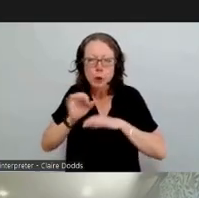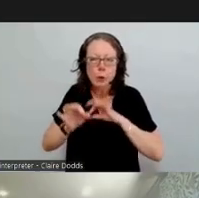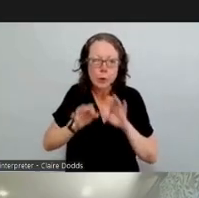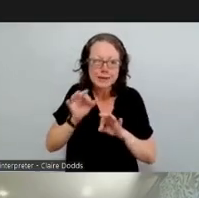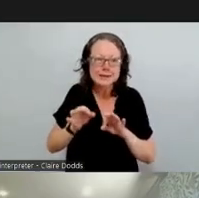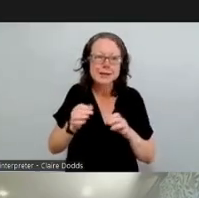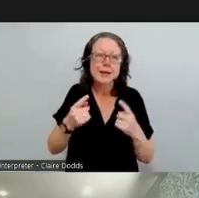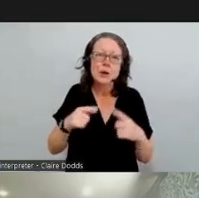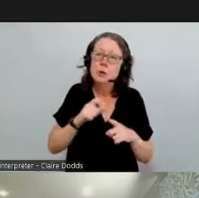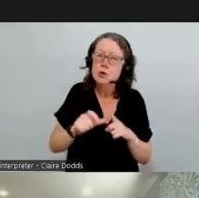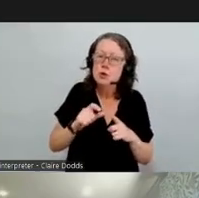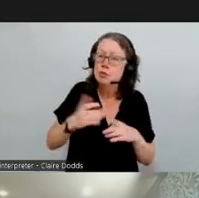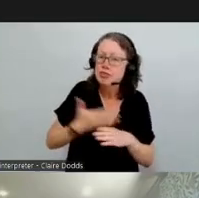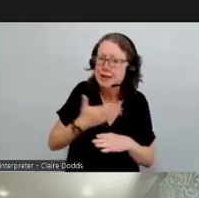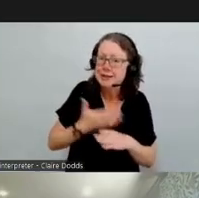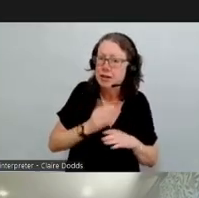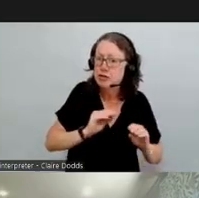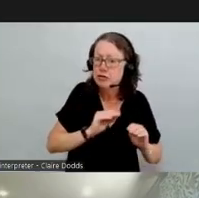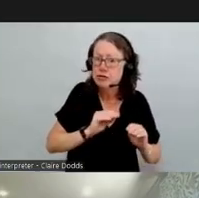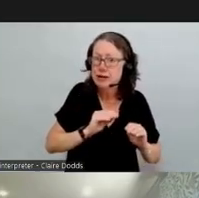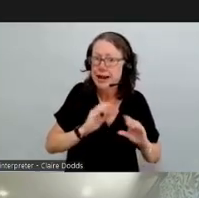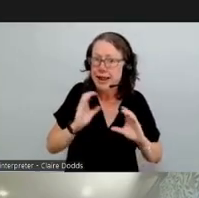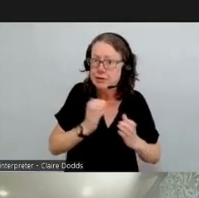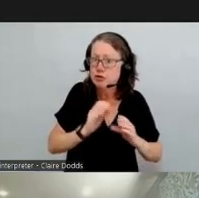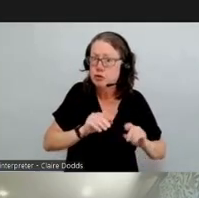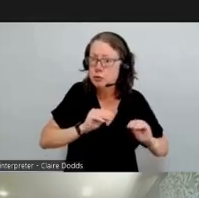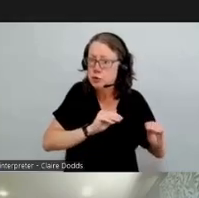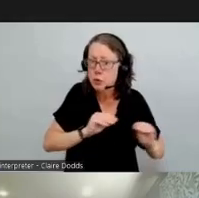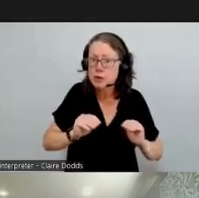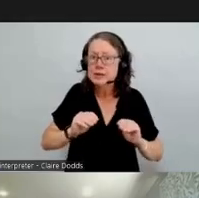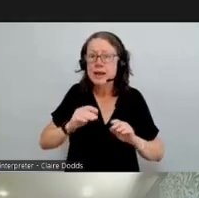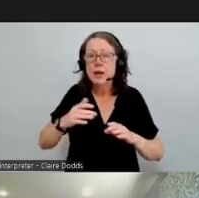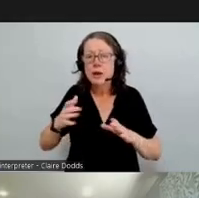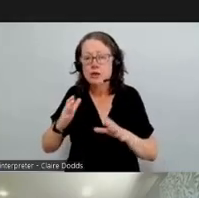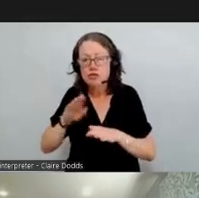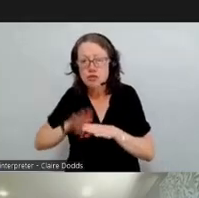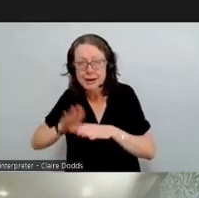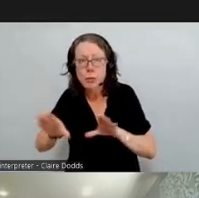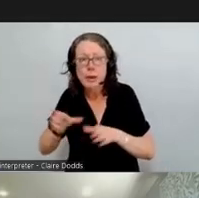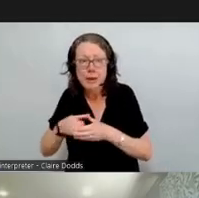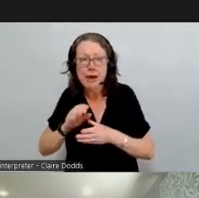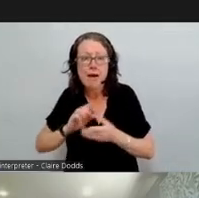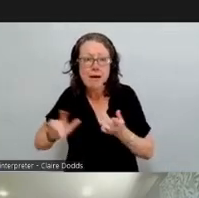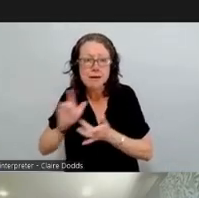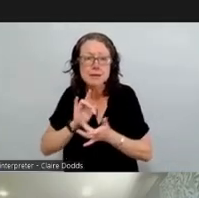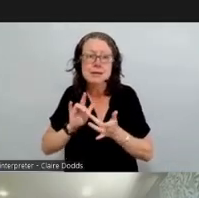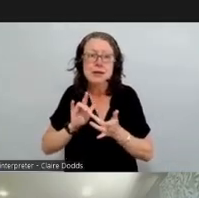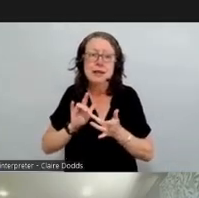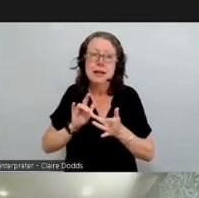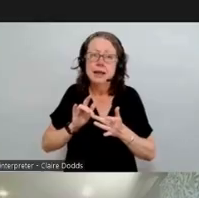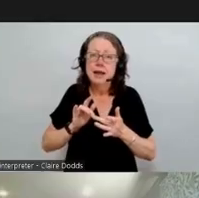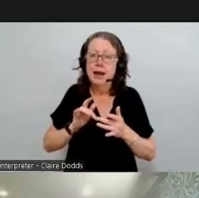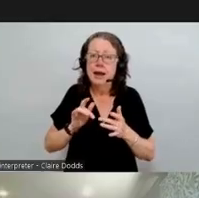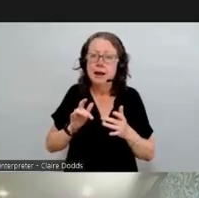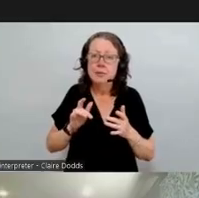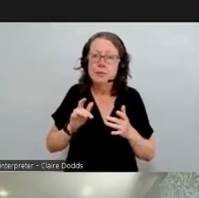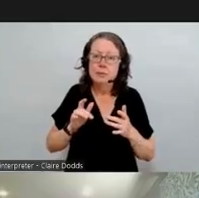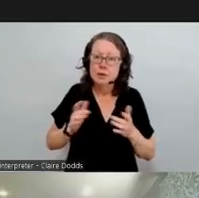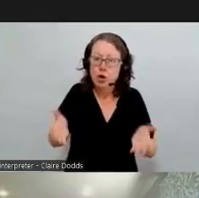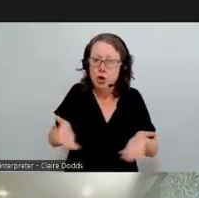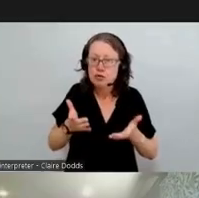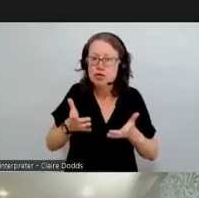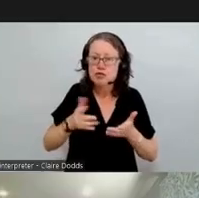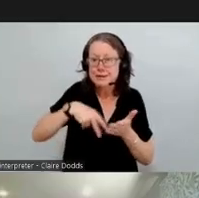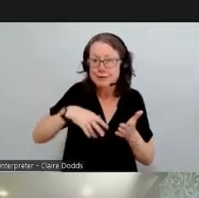practical classroom tools and guides on reading for pleasure, so teachers are prepared and supported in this. And we work across the